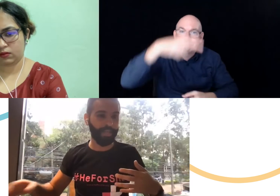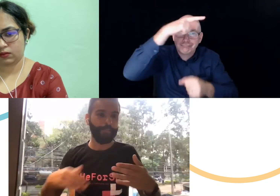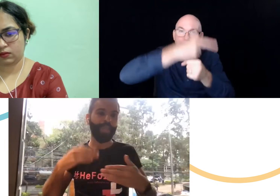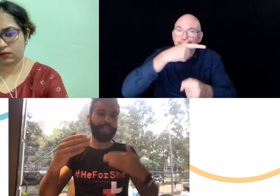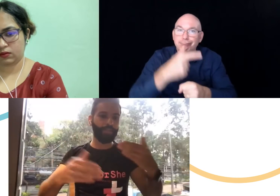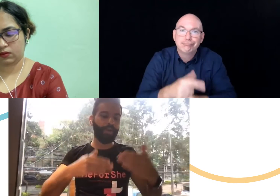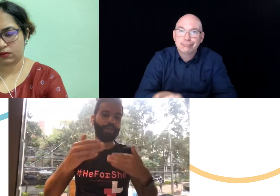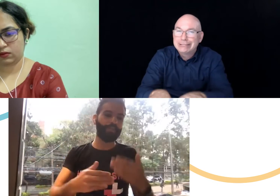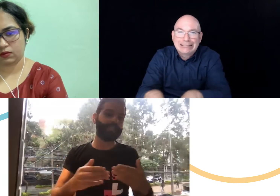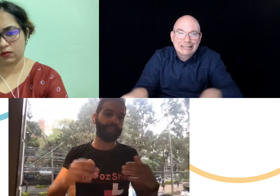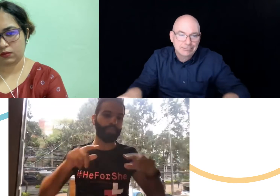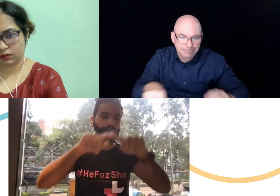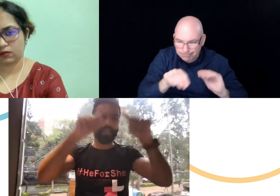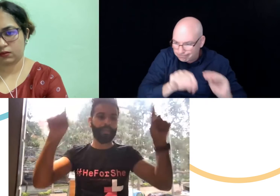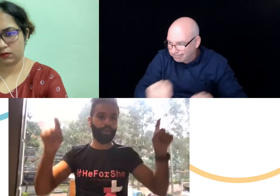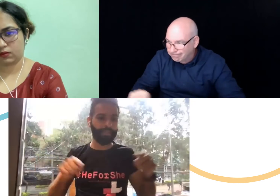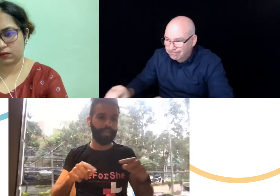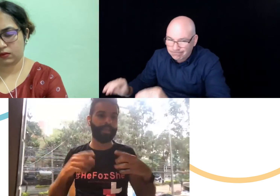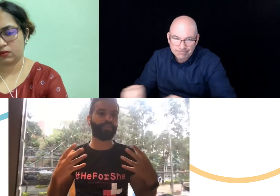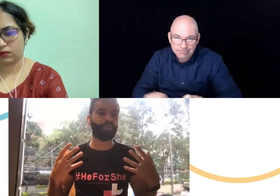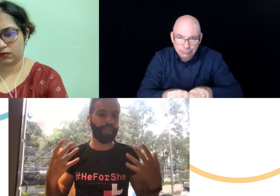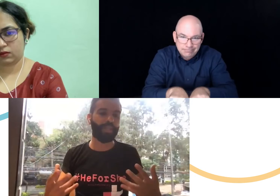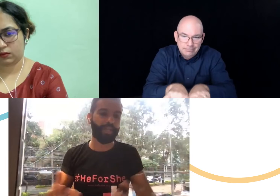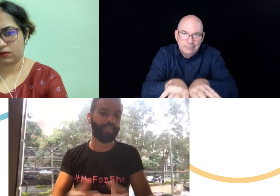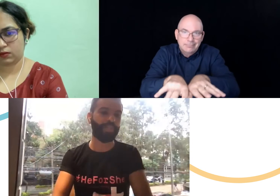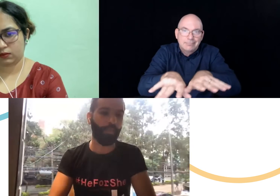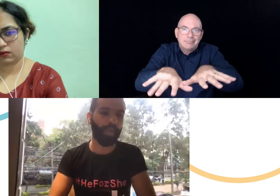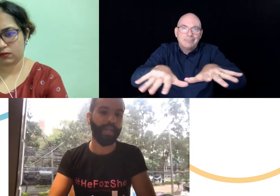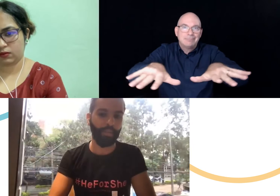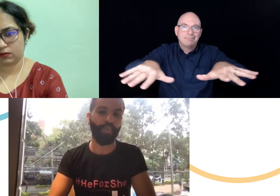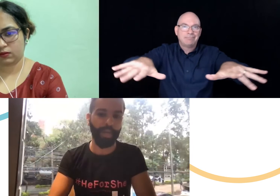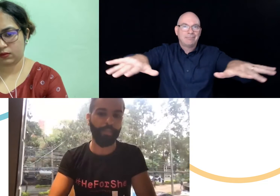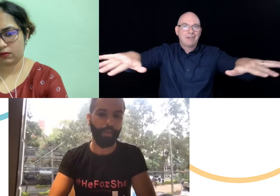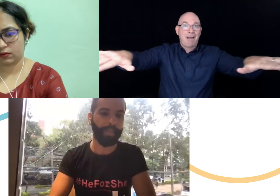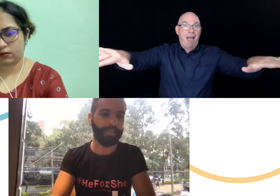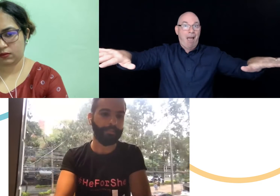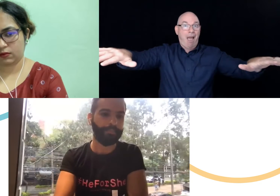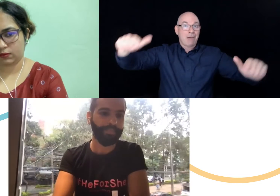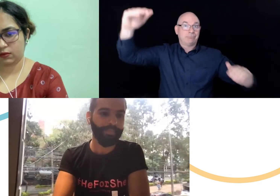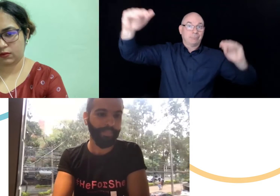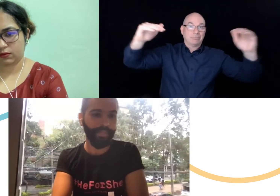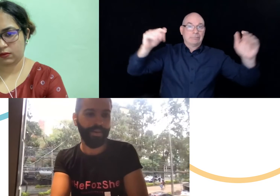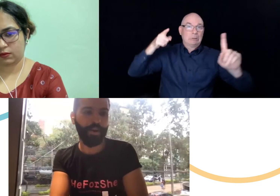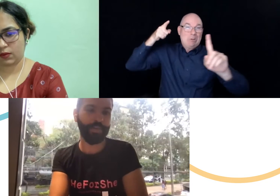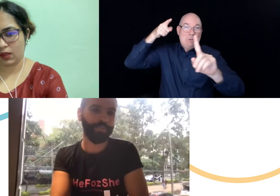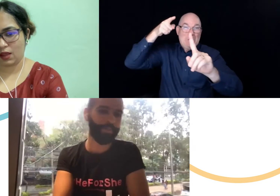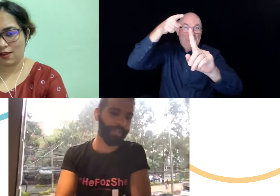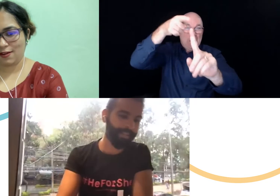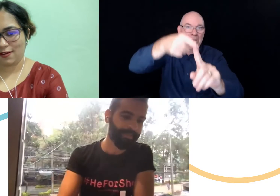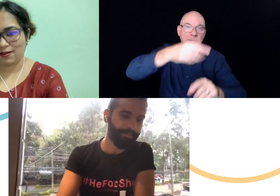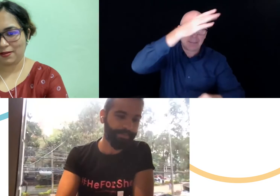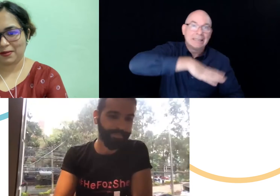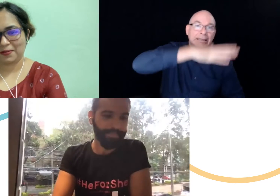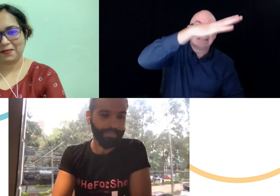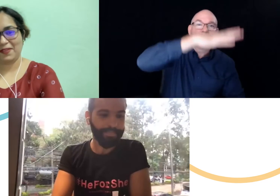our children, and so on. We start educating the whole cycle to reach like gender equality and women empowerment. Over to